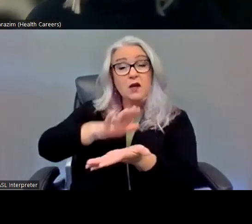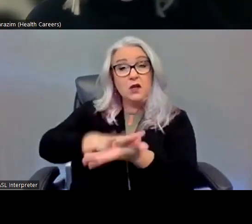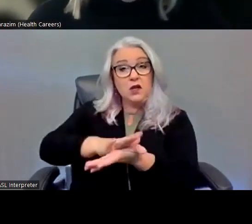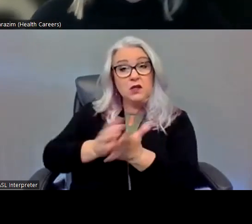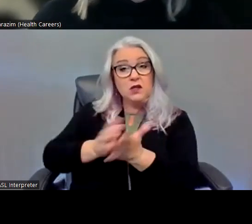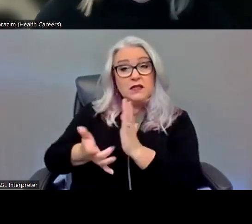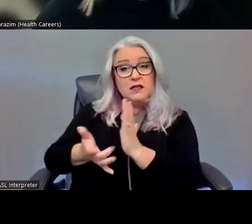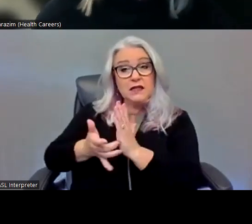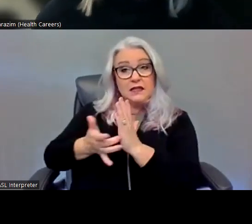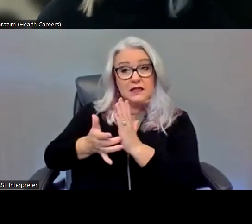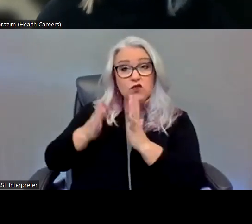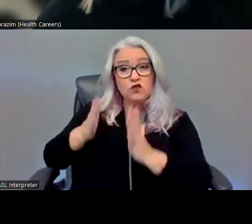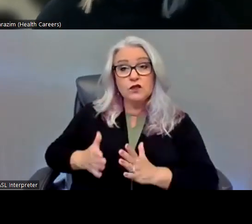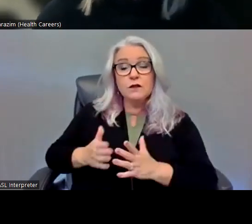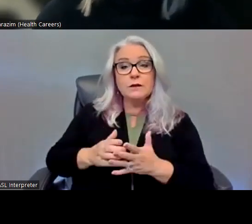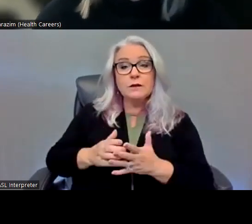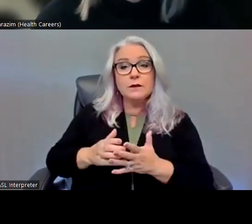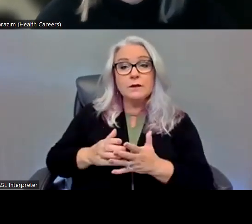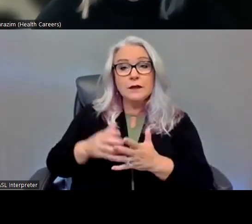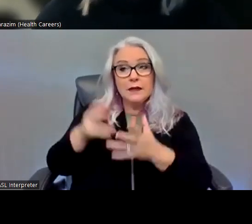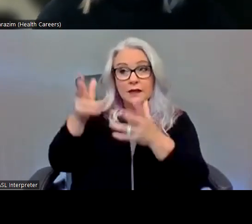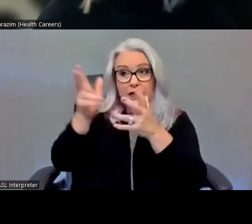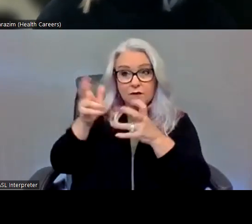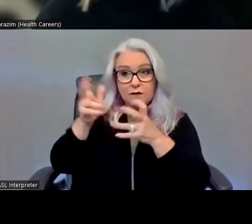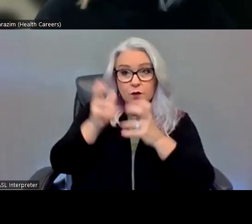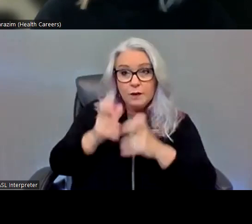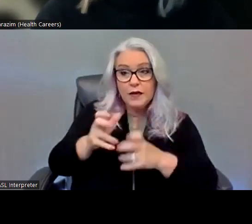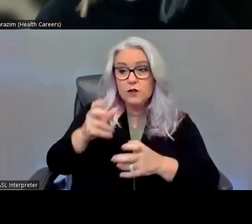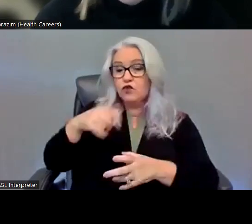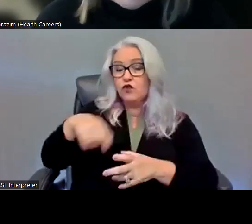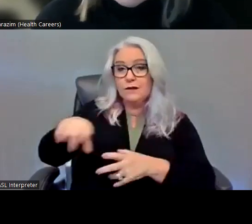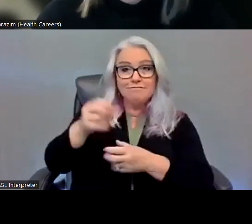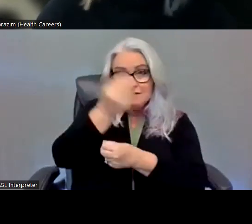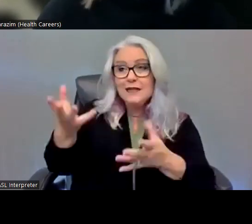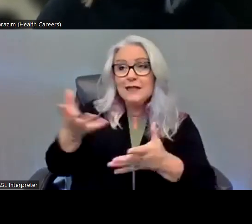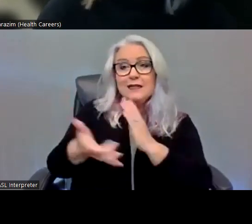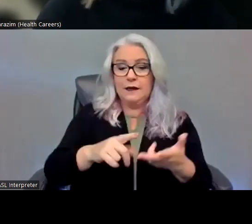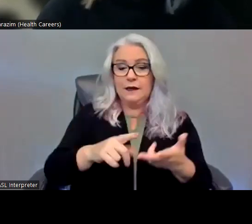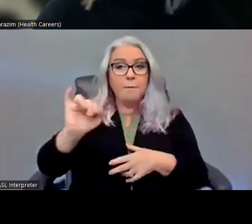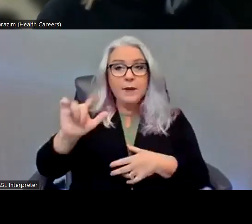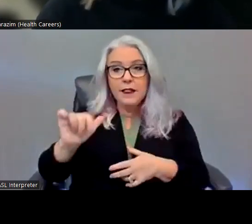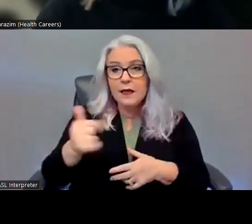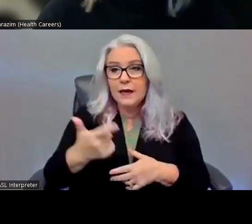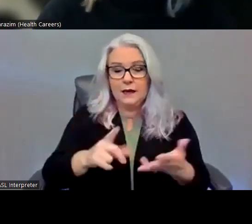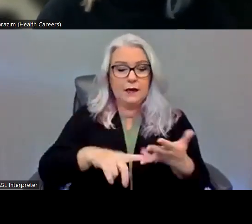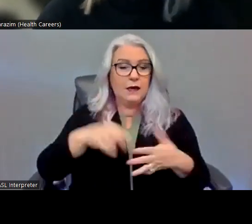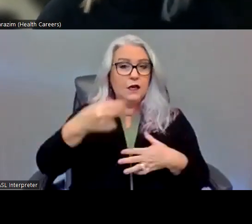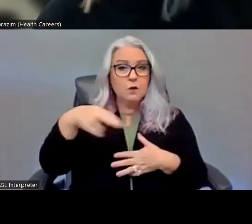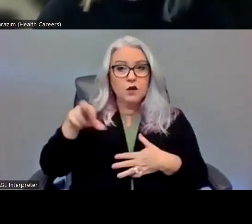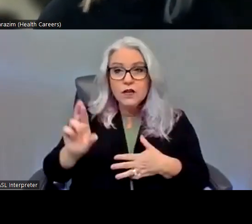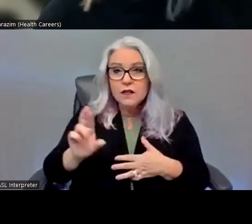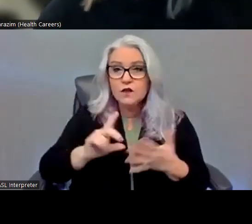information technology specialists, coding and billing clerks, human resource specialists,